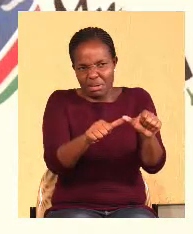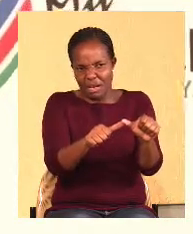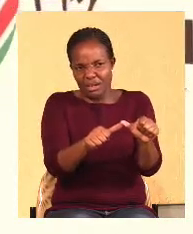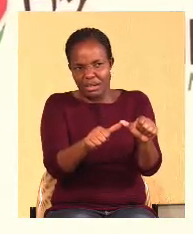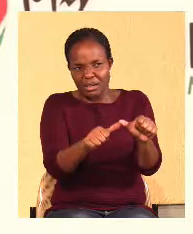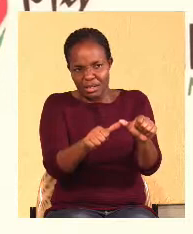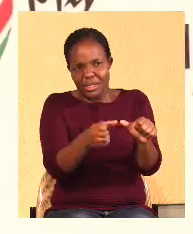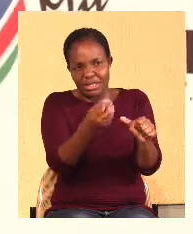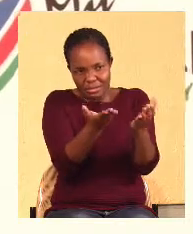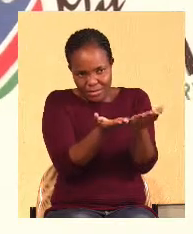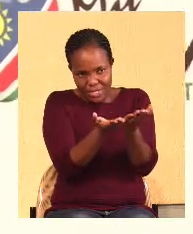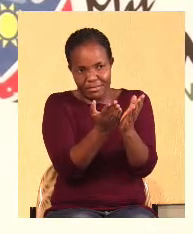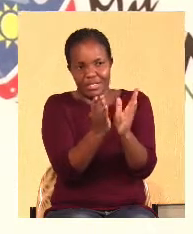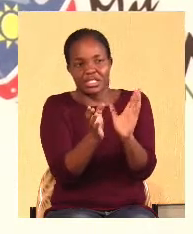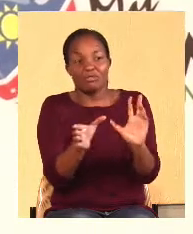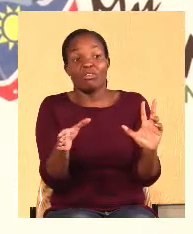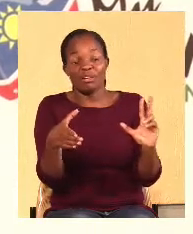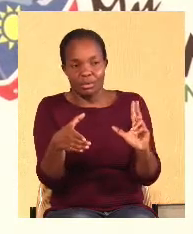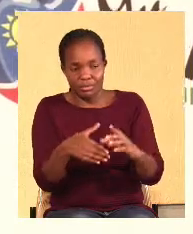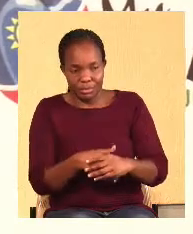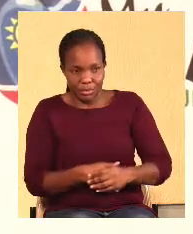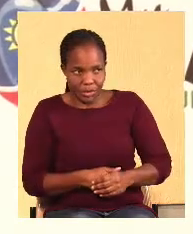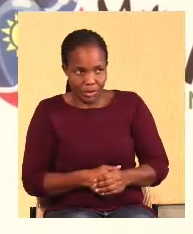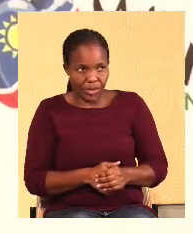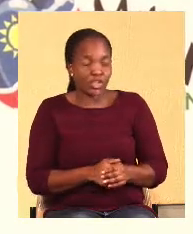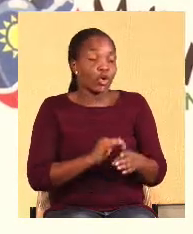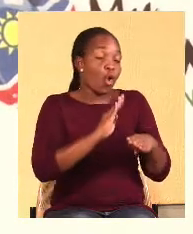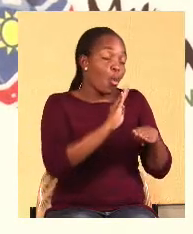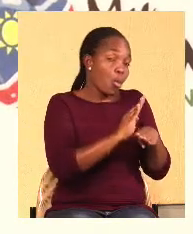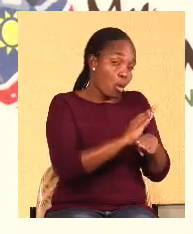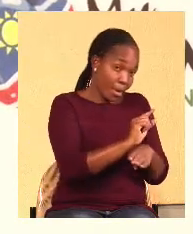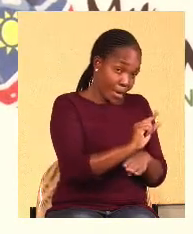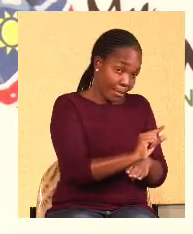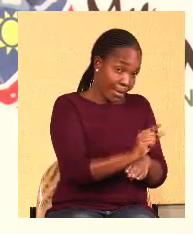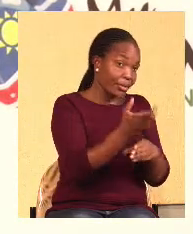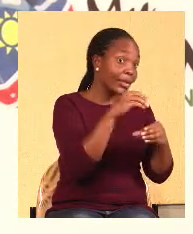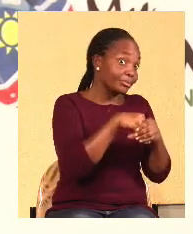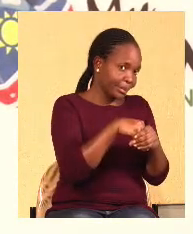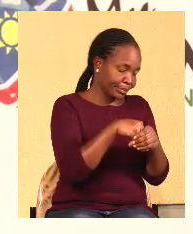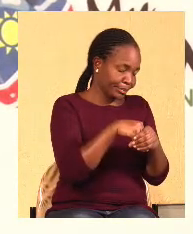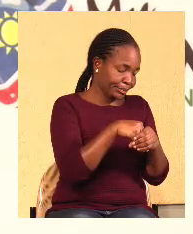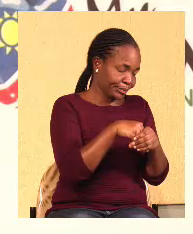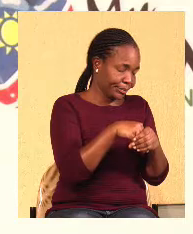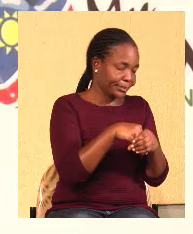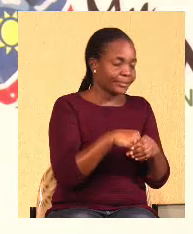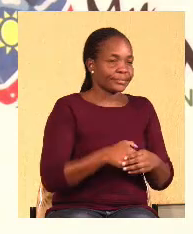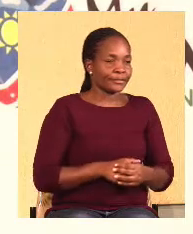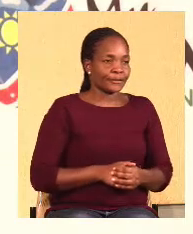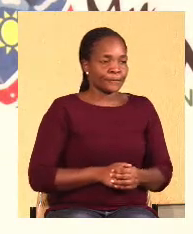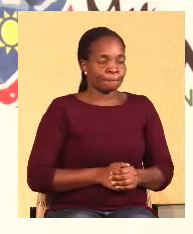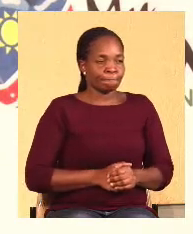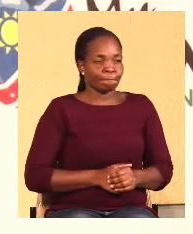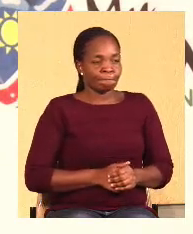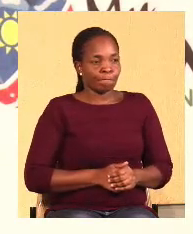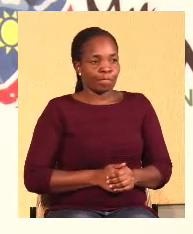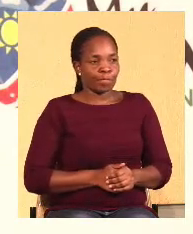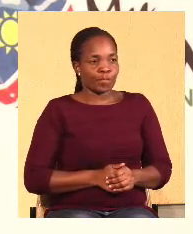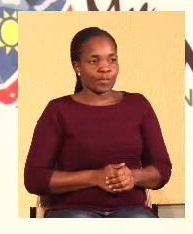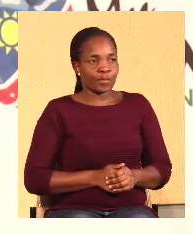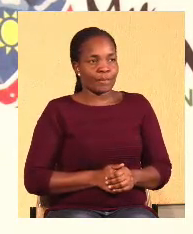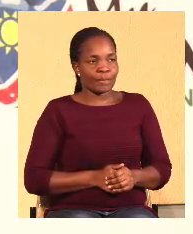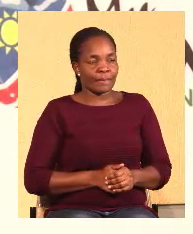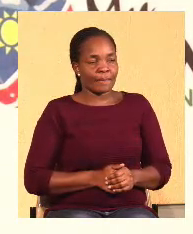Namibians. And the open market and the informal trading was one of those aspects. And notwithstanding that